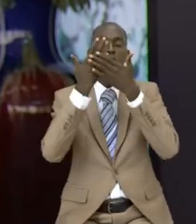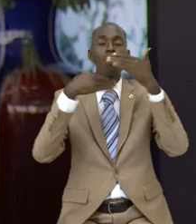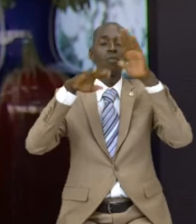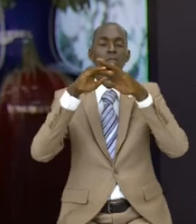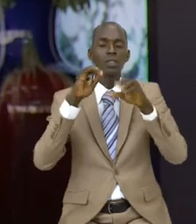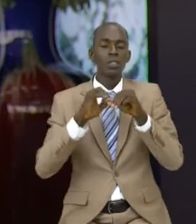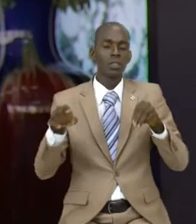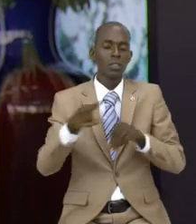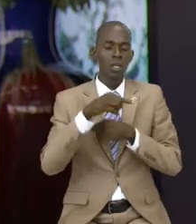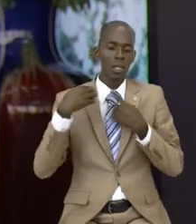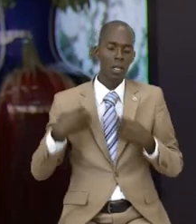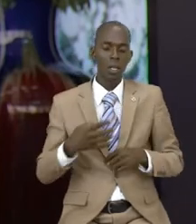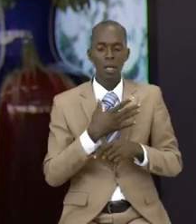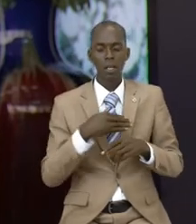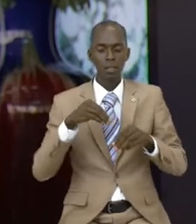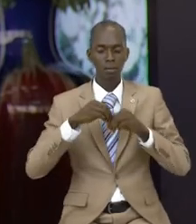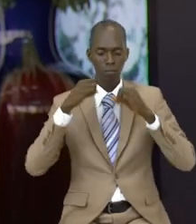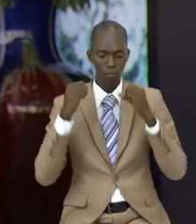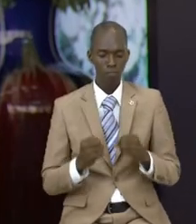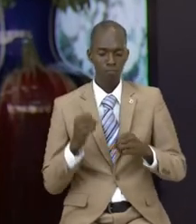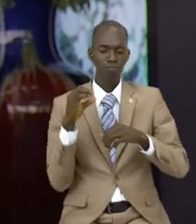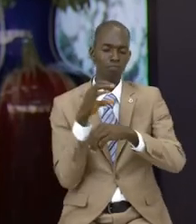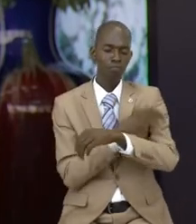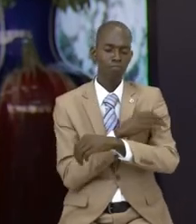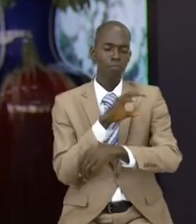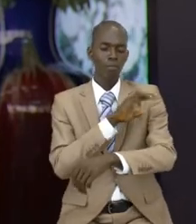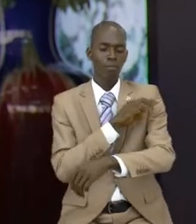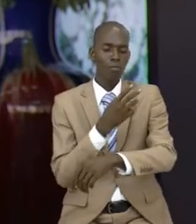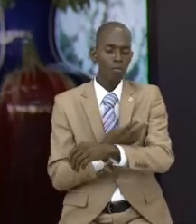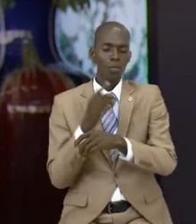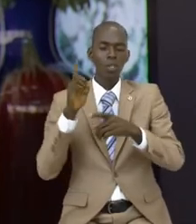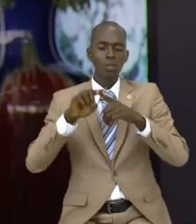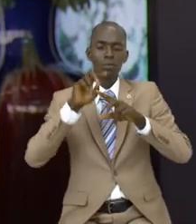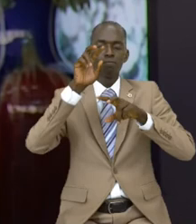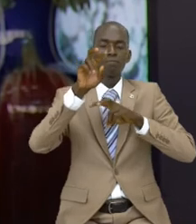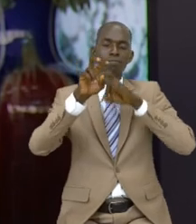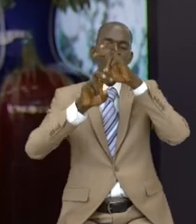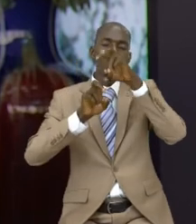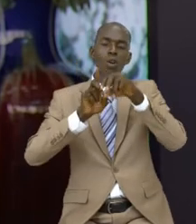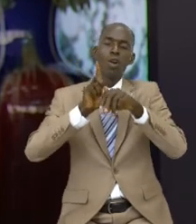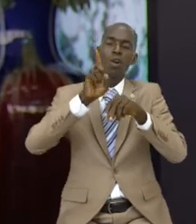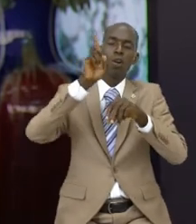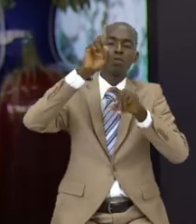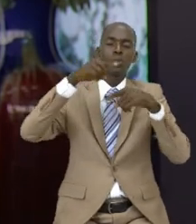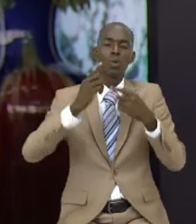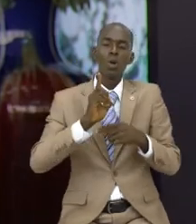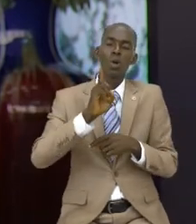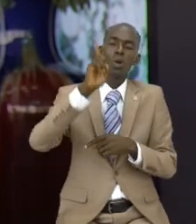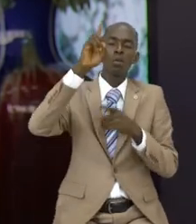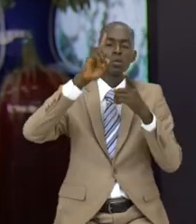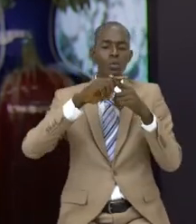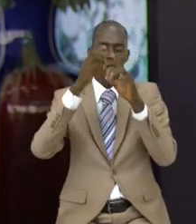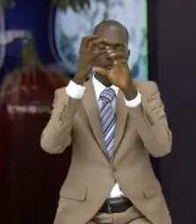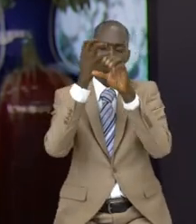strength and the power and the might to climb up, to go up, to achieve